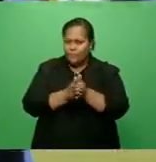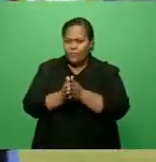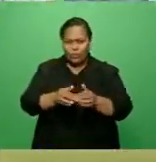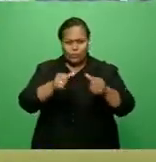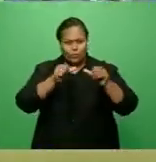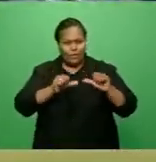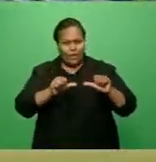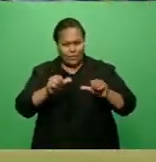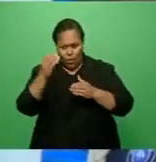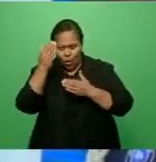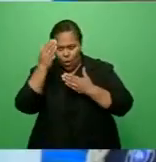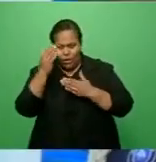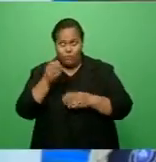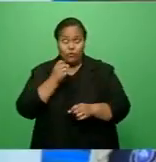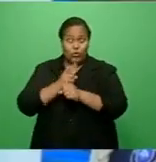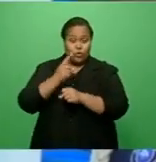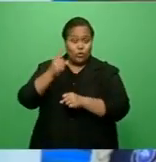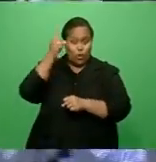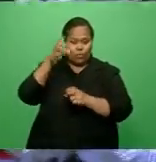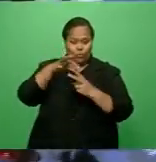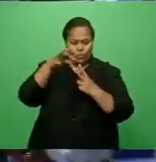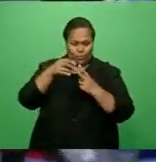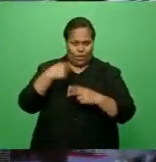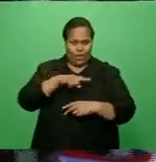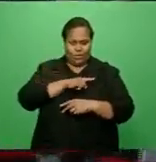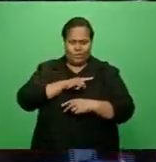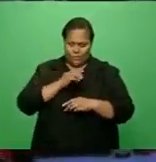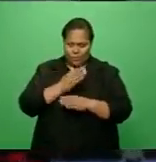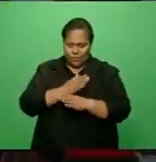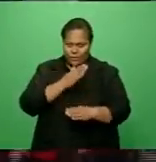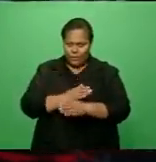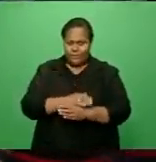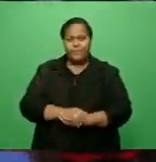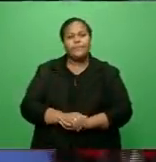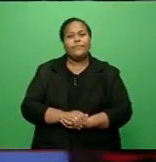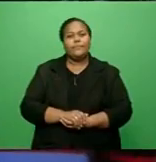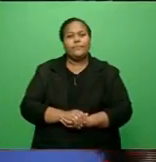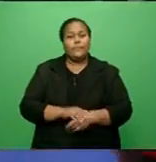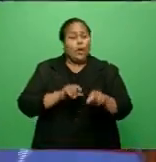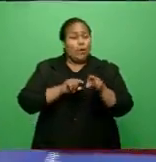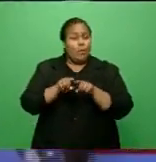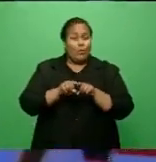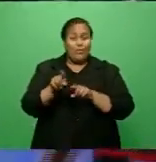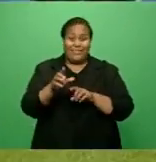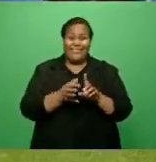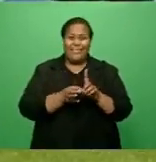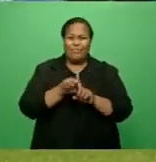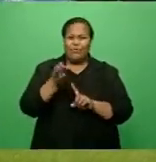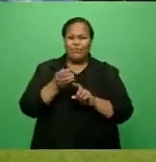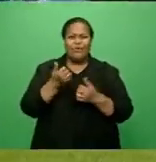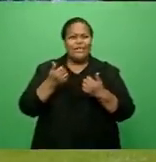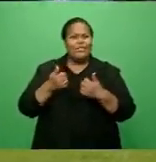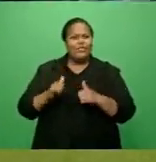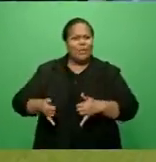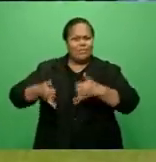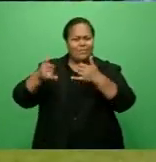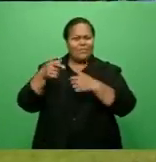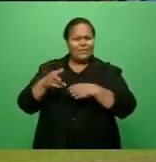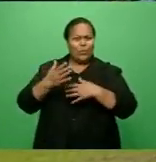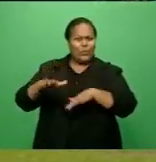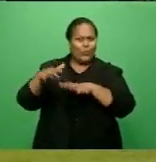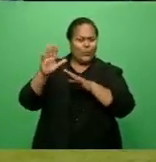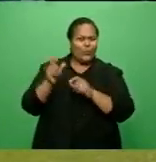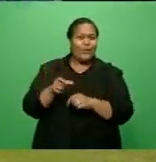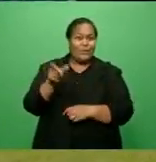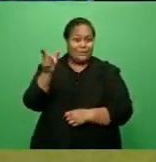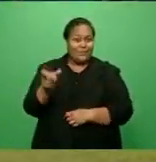honor of God's calling in our chosen path. Most improved recruit constable Timothy Lutunaunga says he is